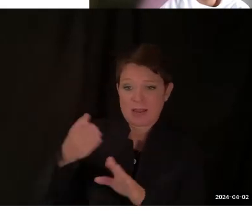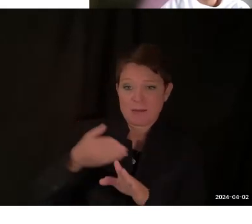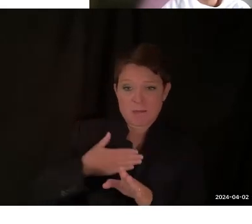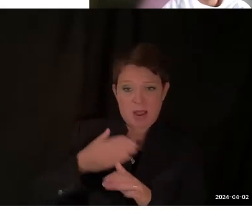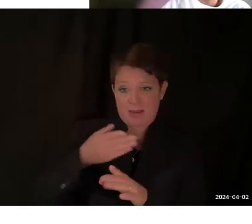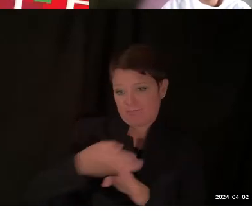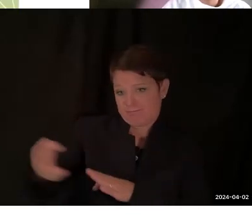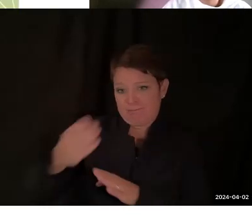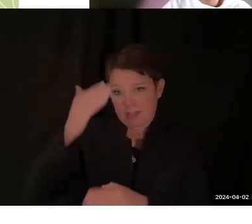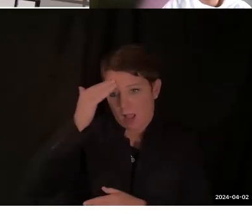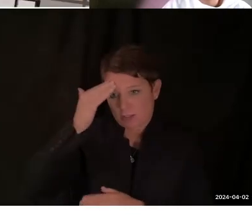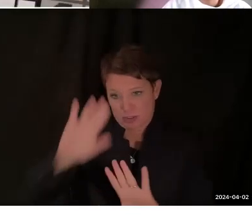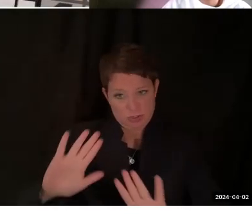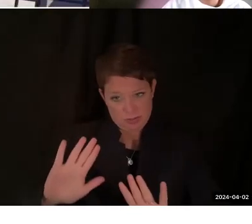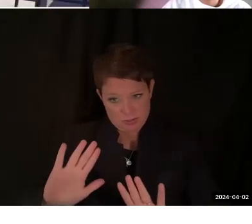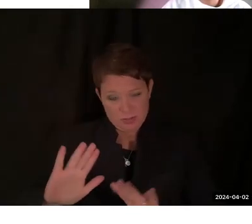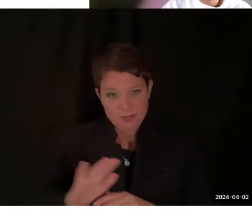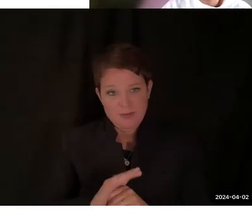but